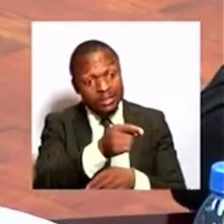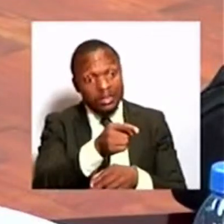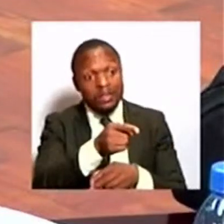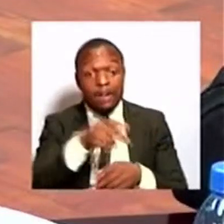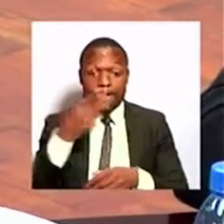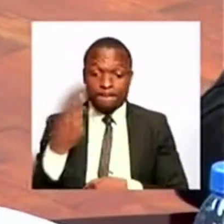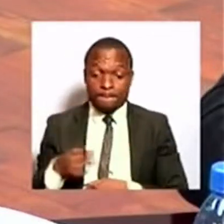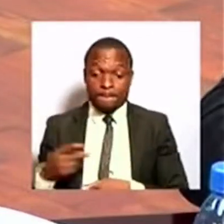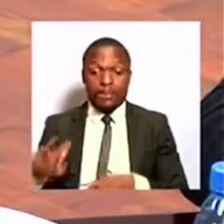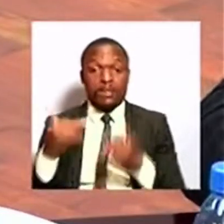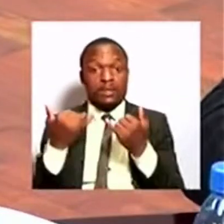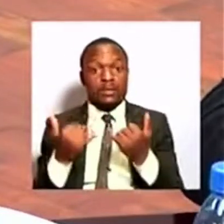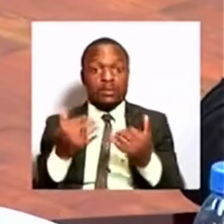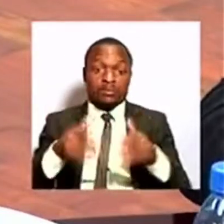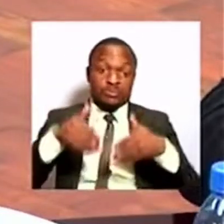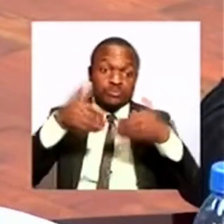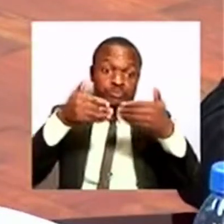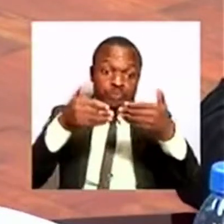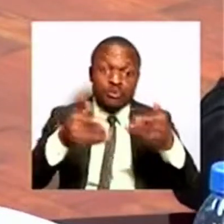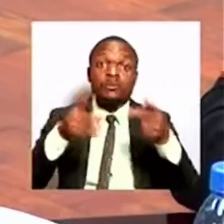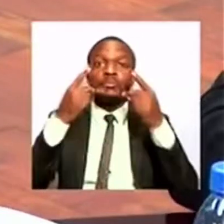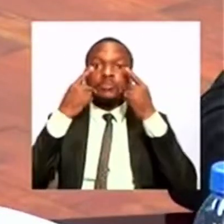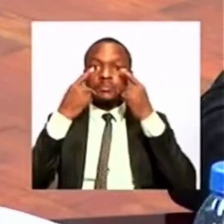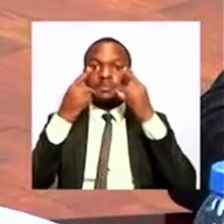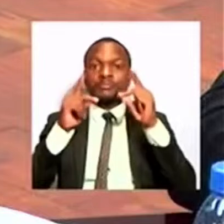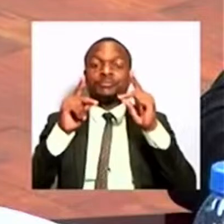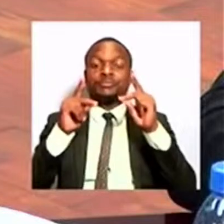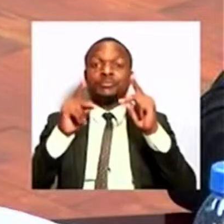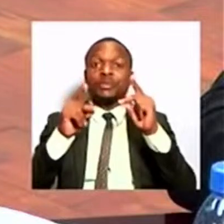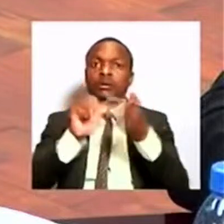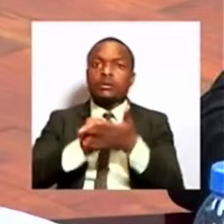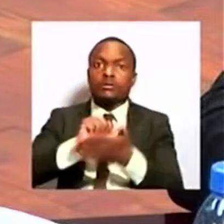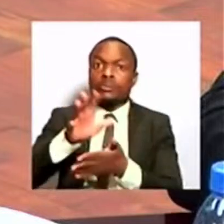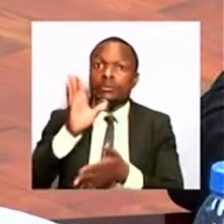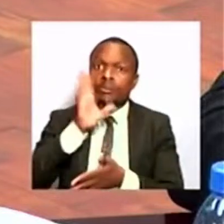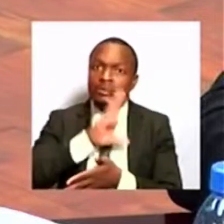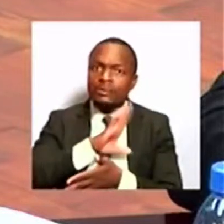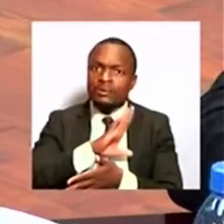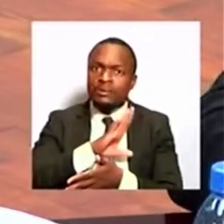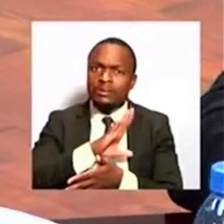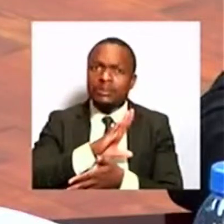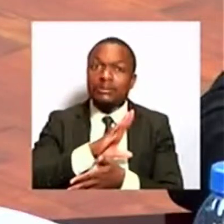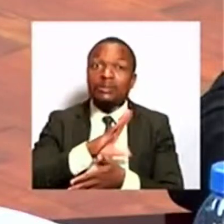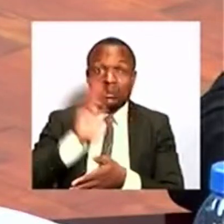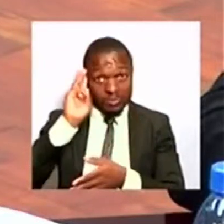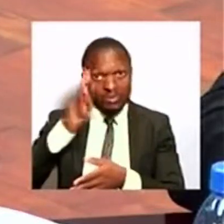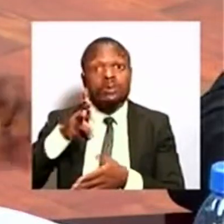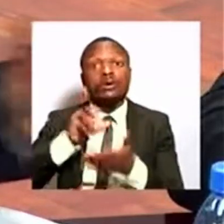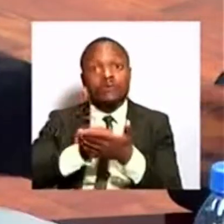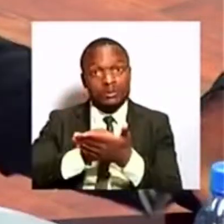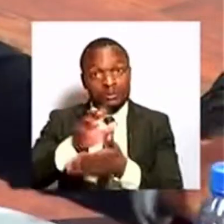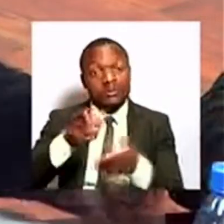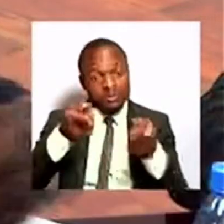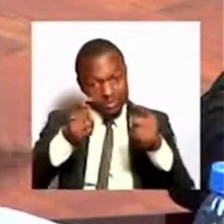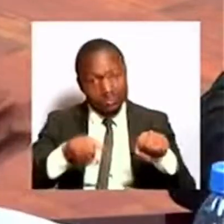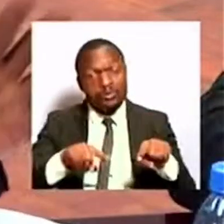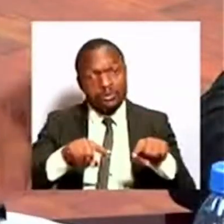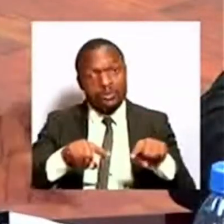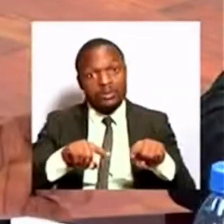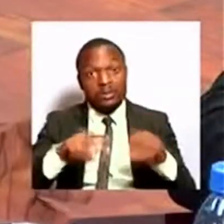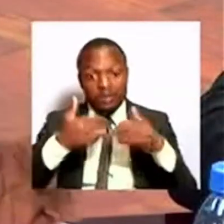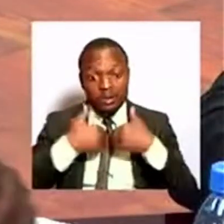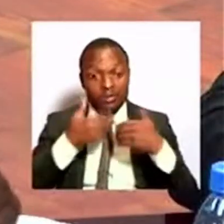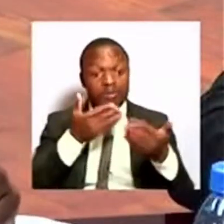properties will now be given to the public. You advertised? That will be done. Once we have all